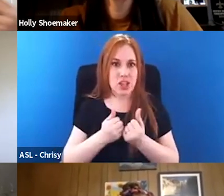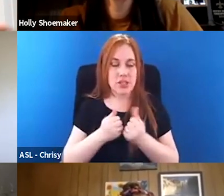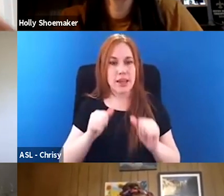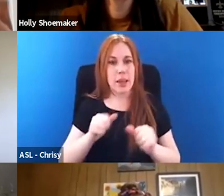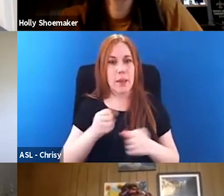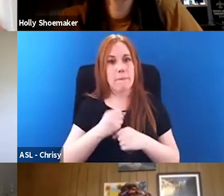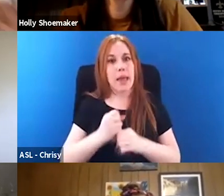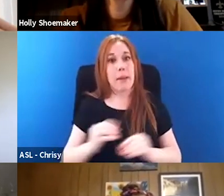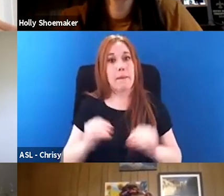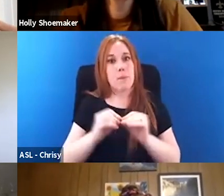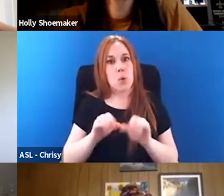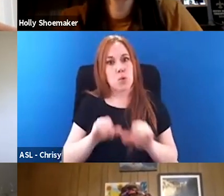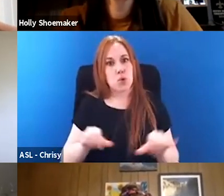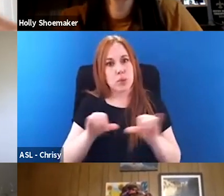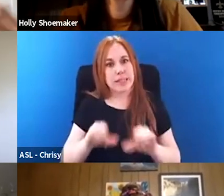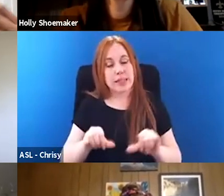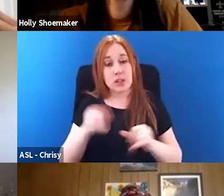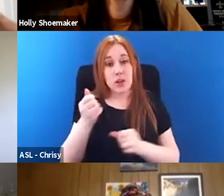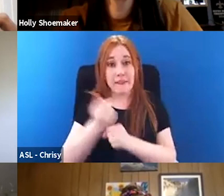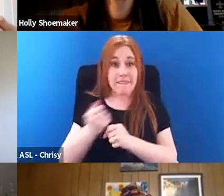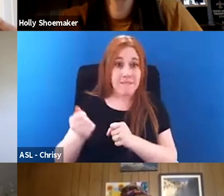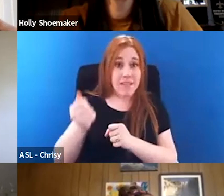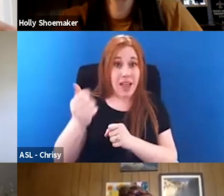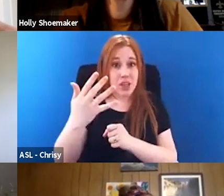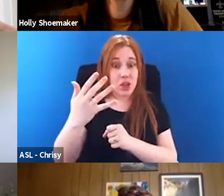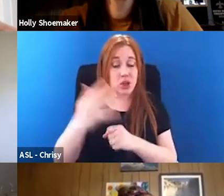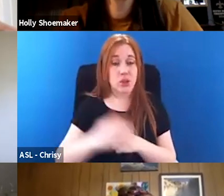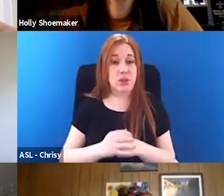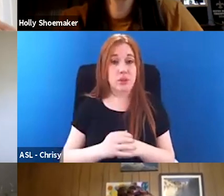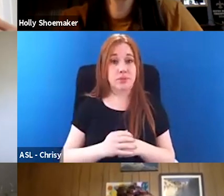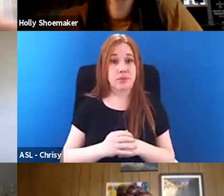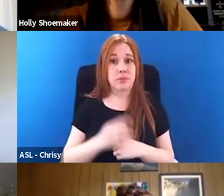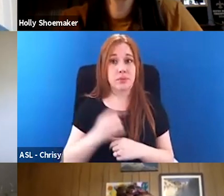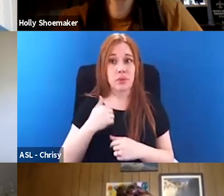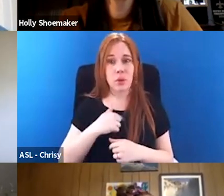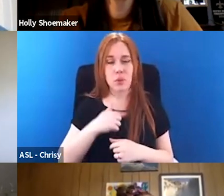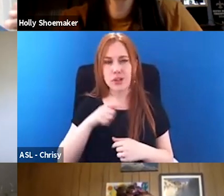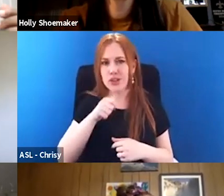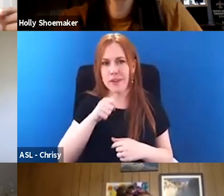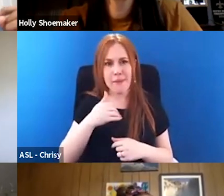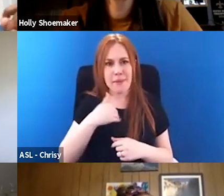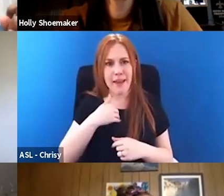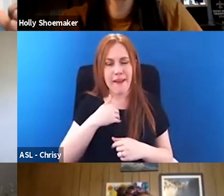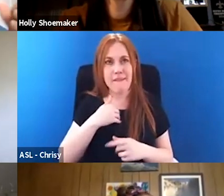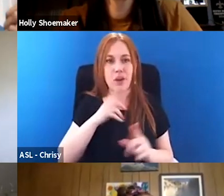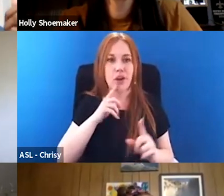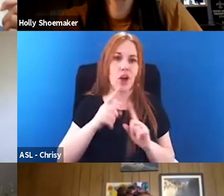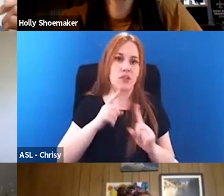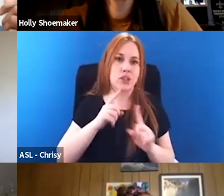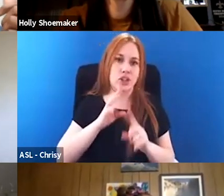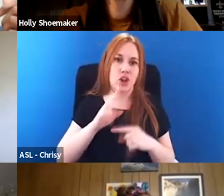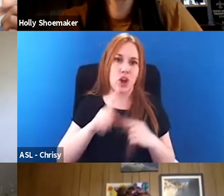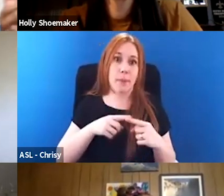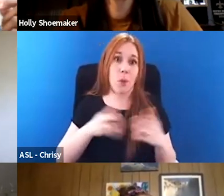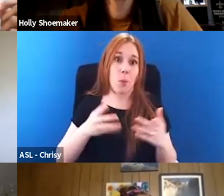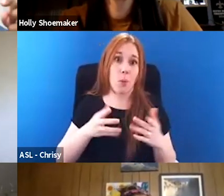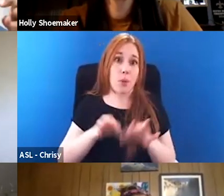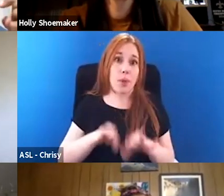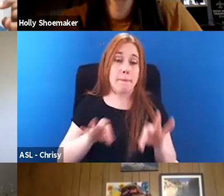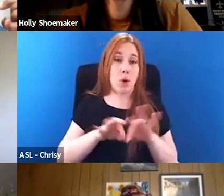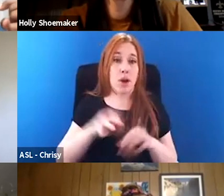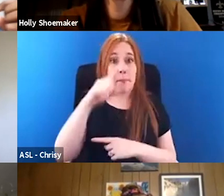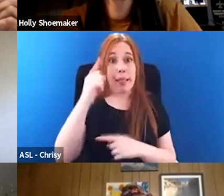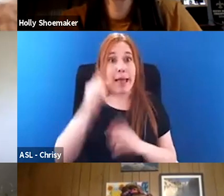more routine thing. So 5 years down the road, we shouldn't be having a conversation talking about the importance of Black